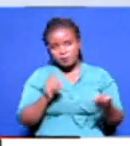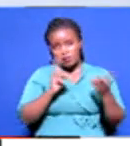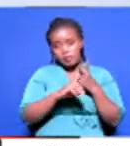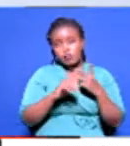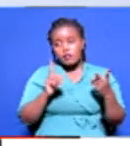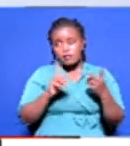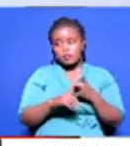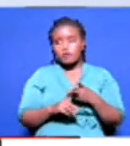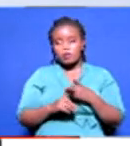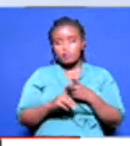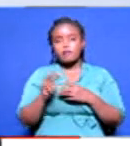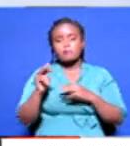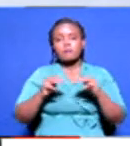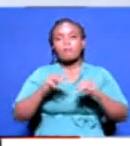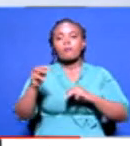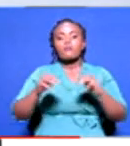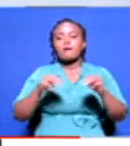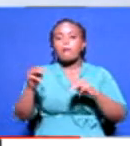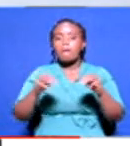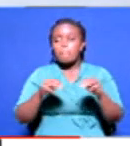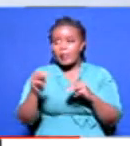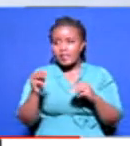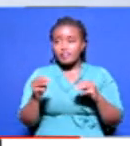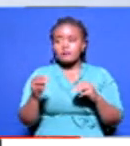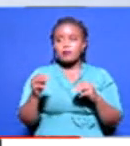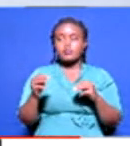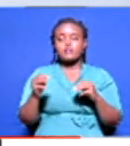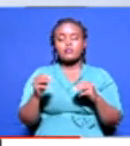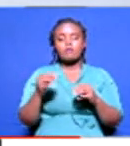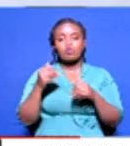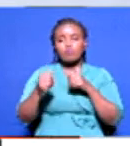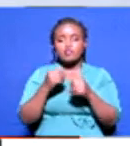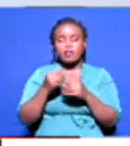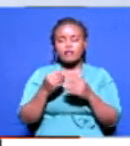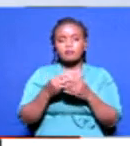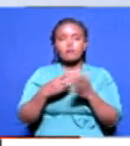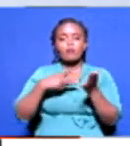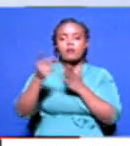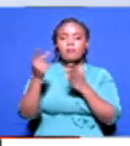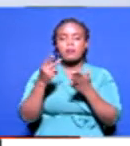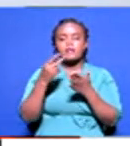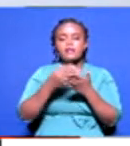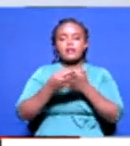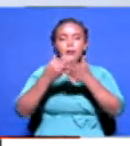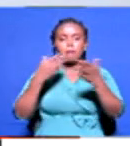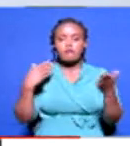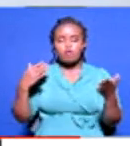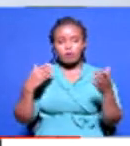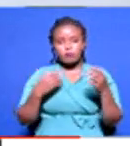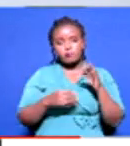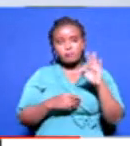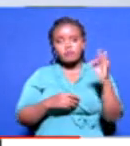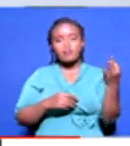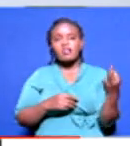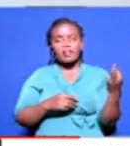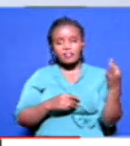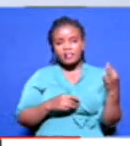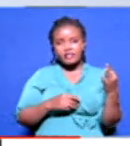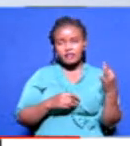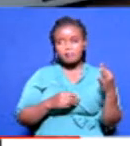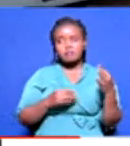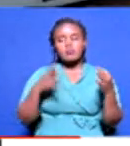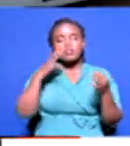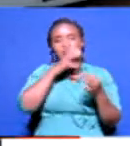and management of prepaid funds, i.e. pooling of funds, and thirdly, strategic purchasing of